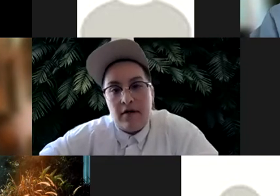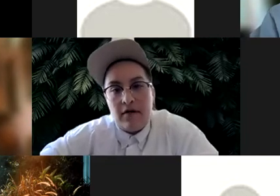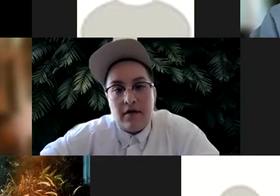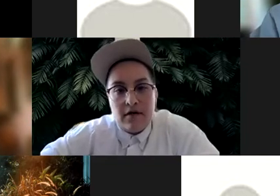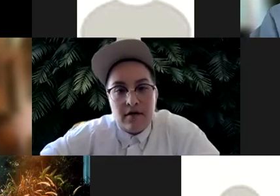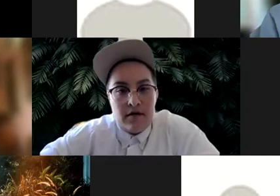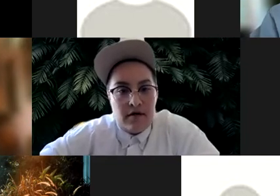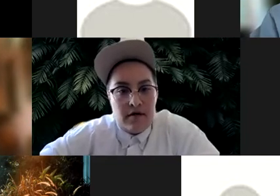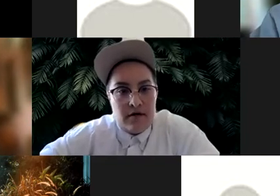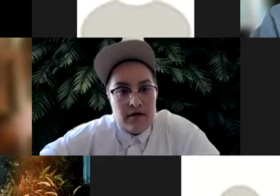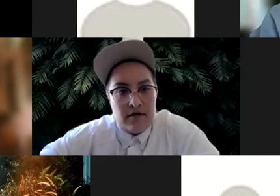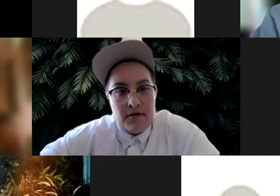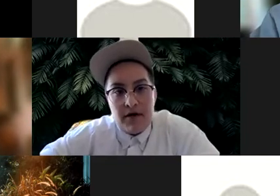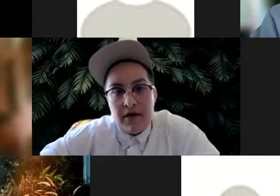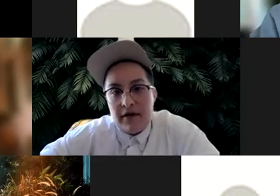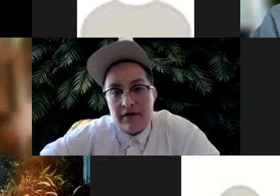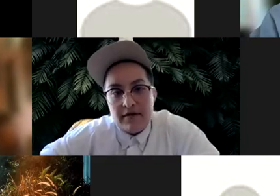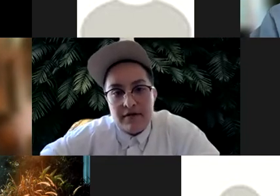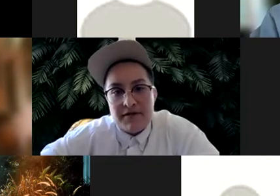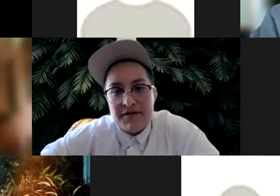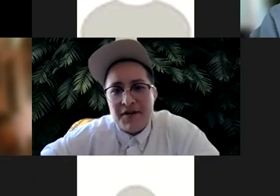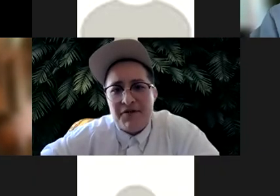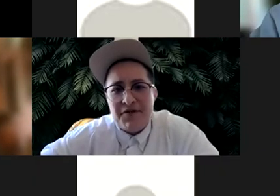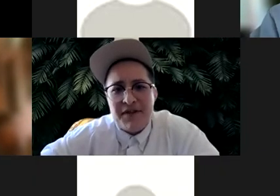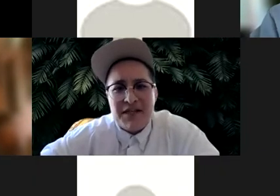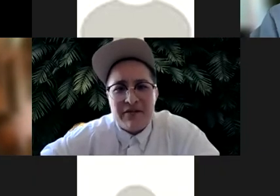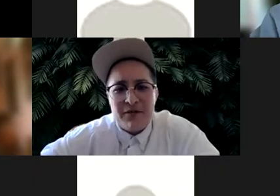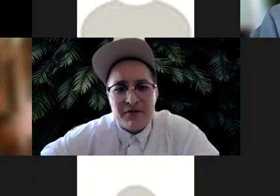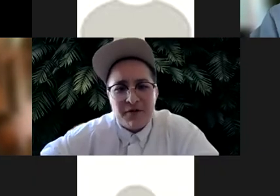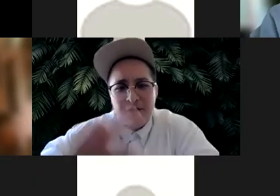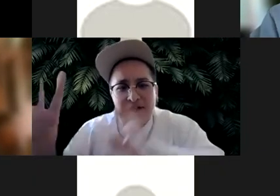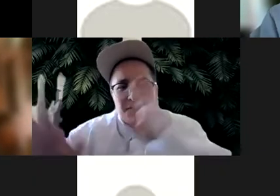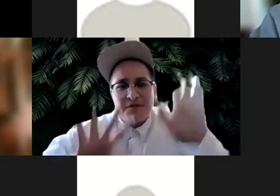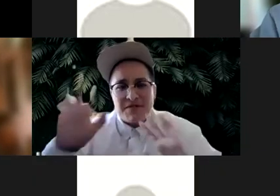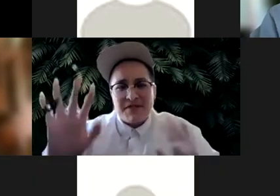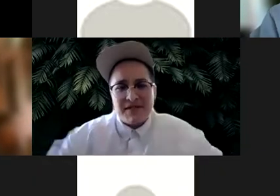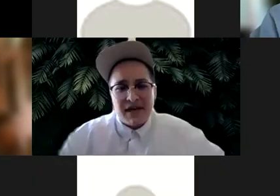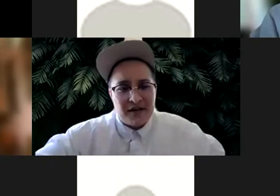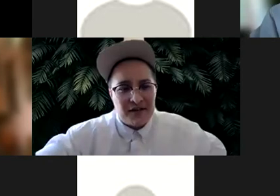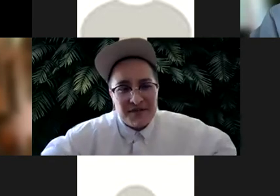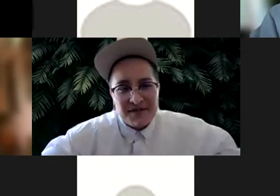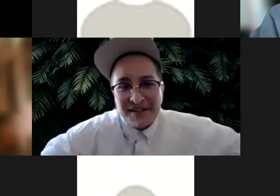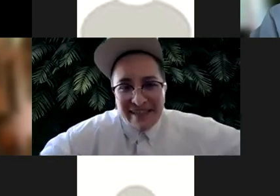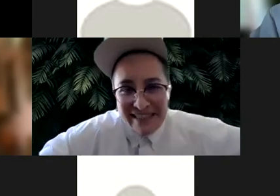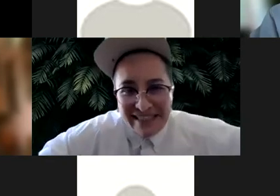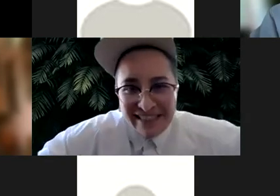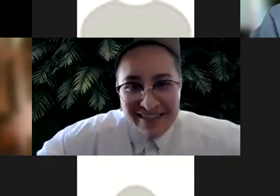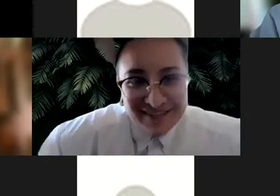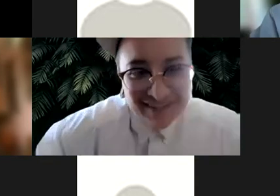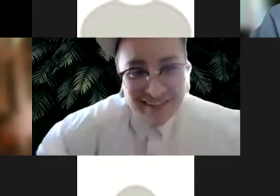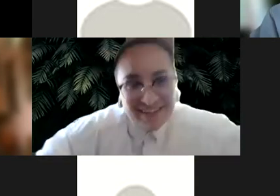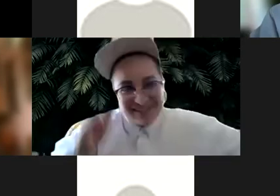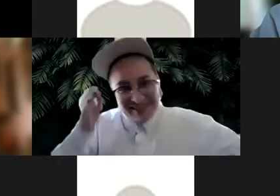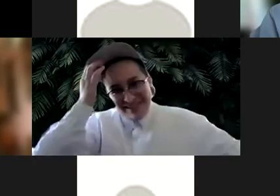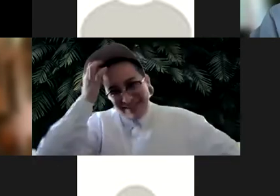Great. All right. Sorry. Thanks everyone for working through those technicals.